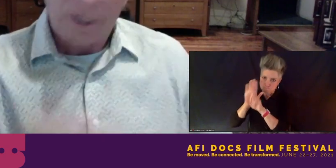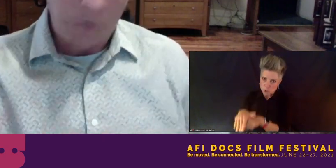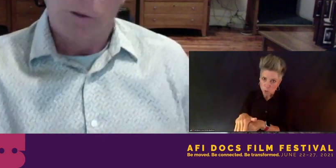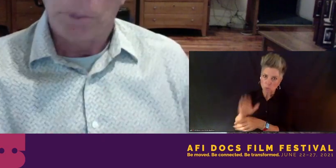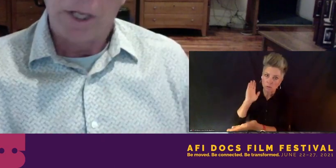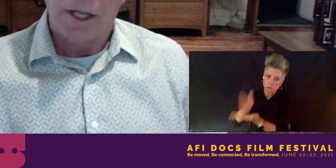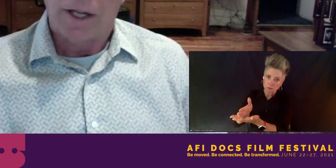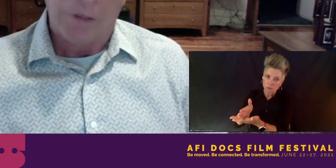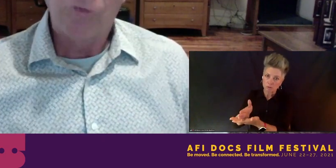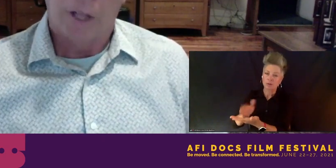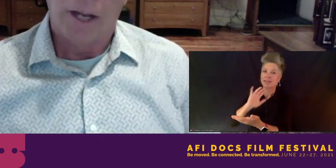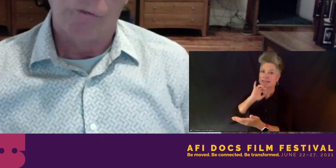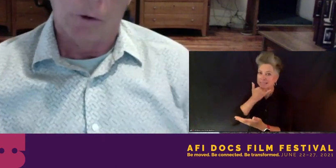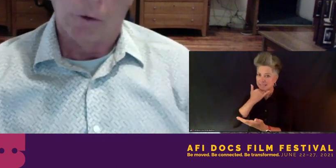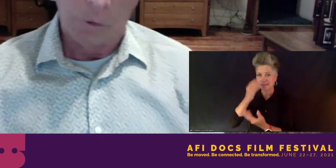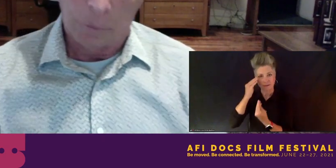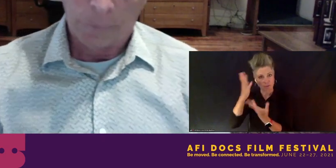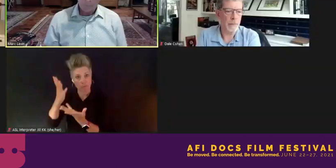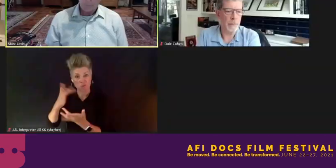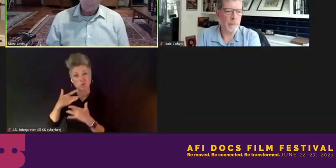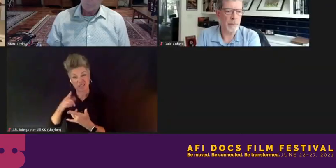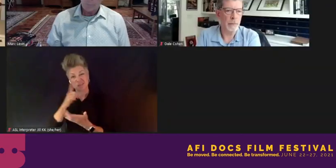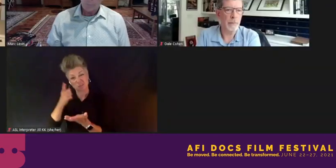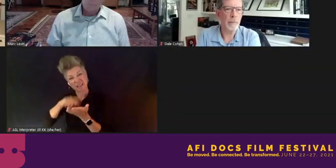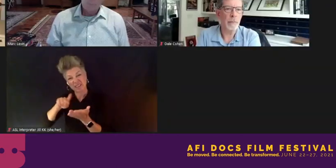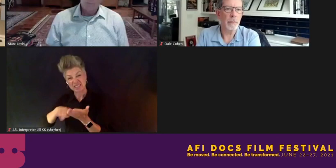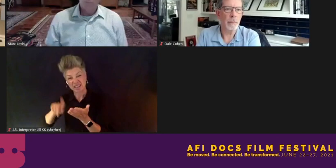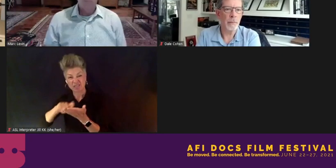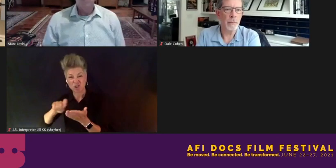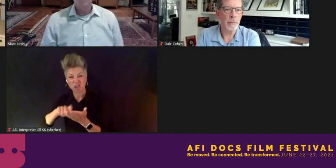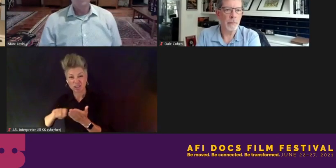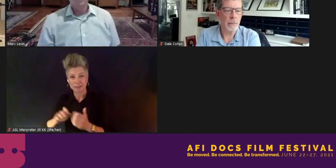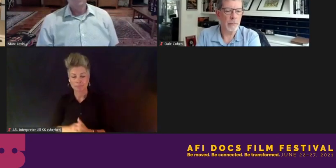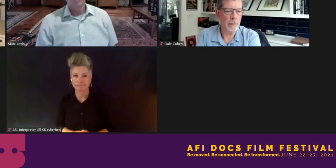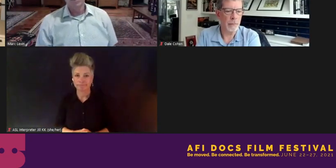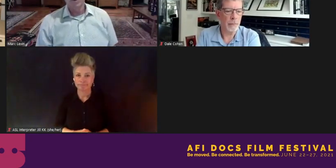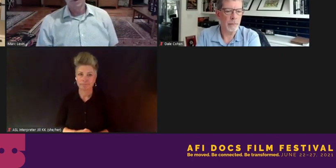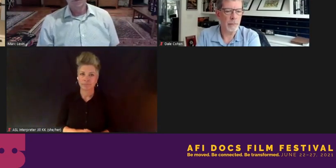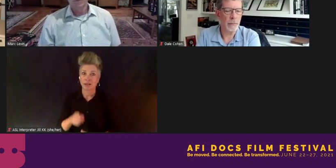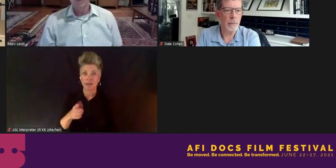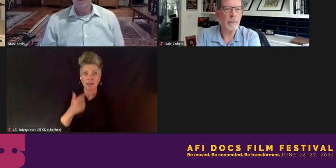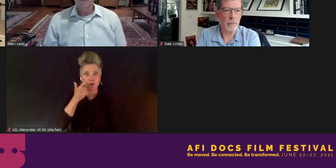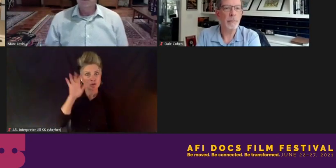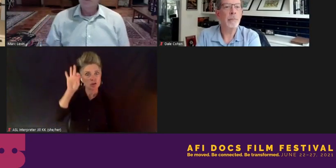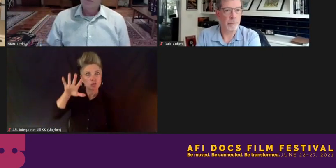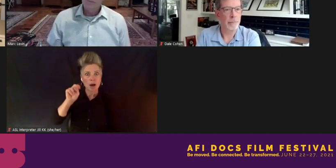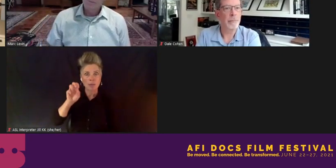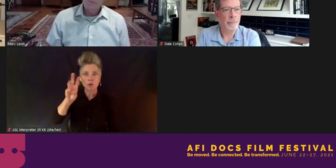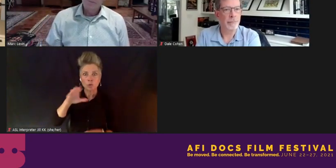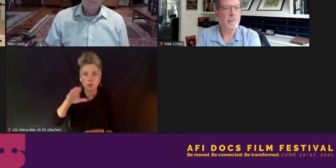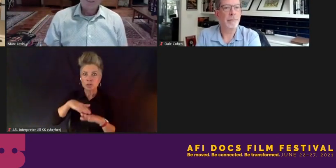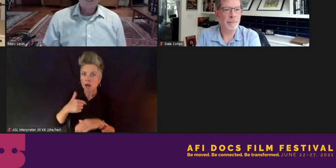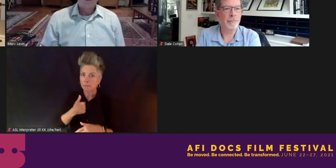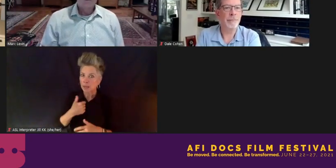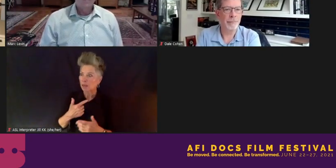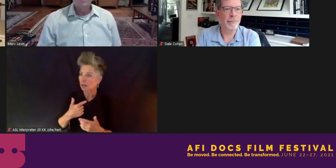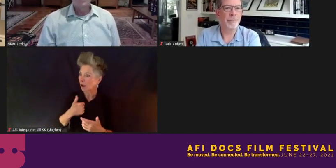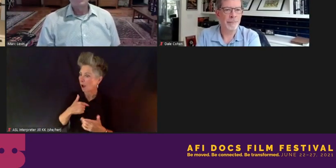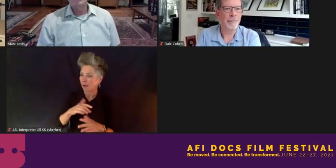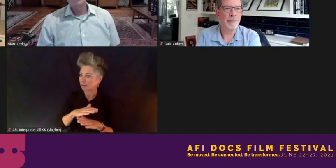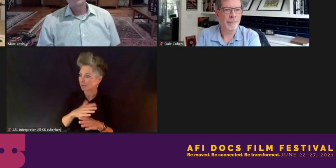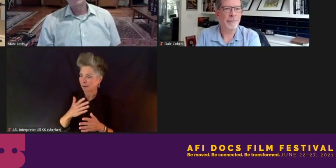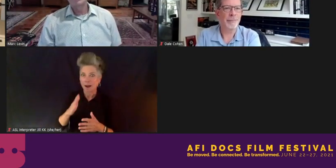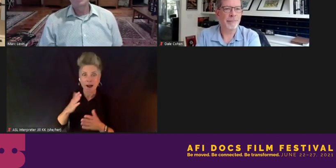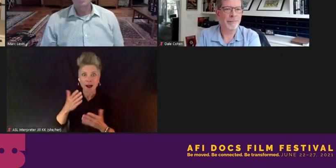pretends to be investigative journalism. And, and you just dropped a piece of news on me that I've been living under a rock this morning, so I